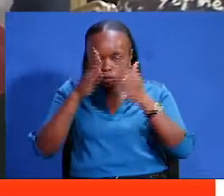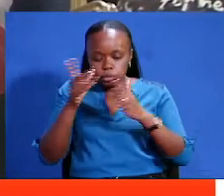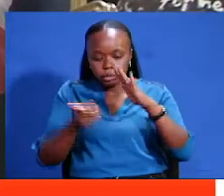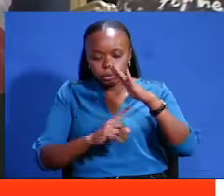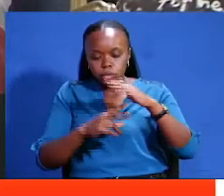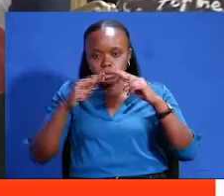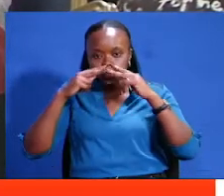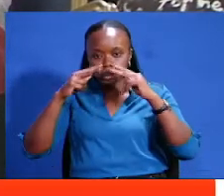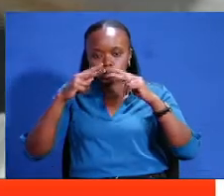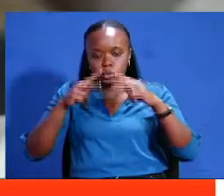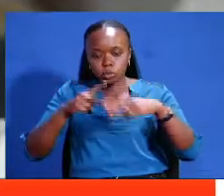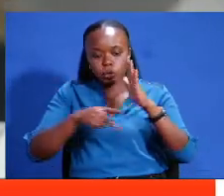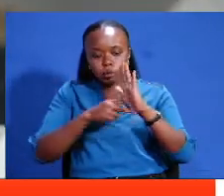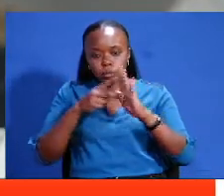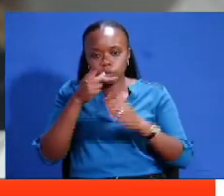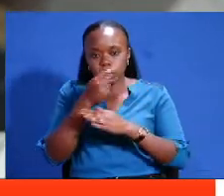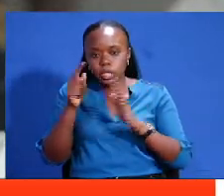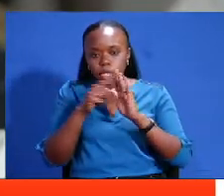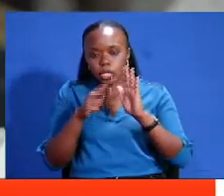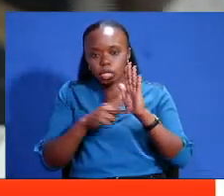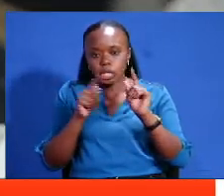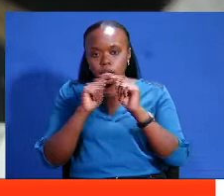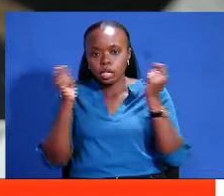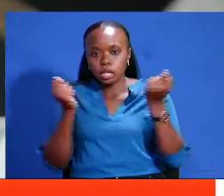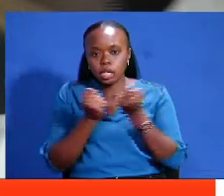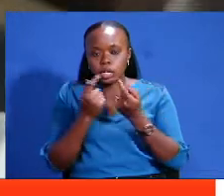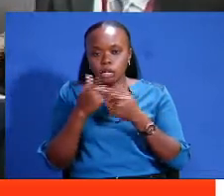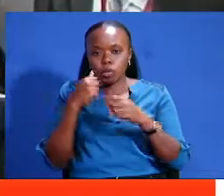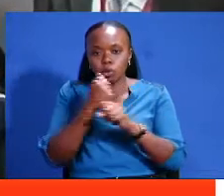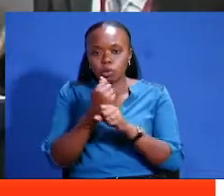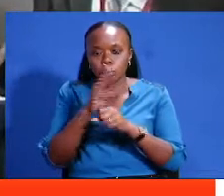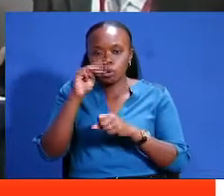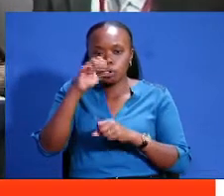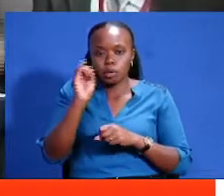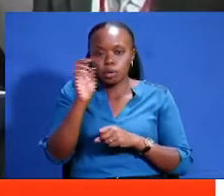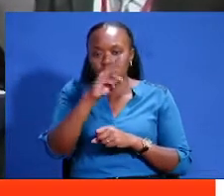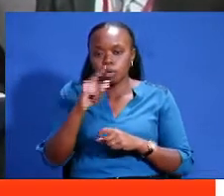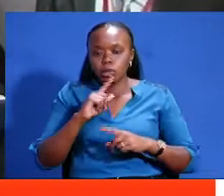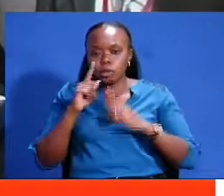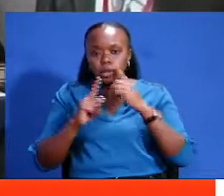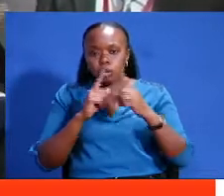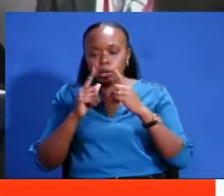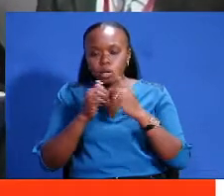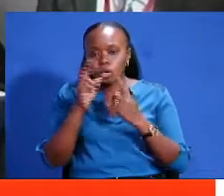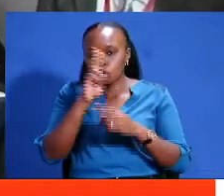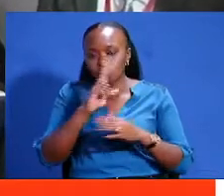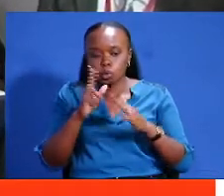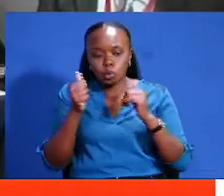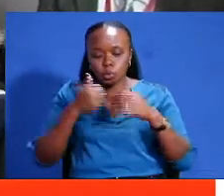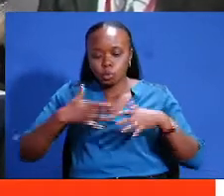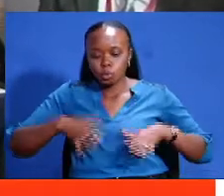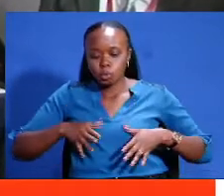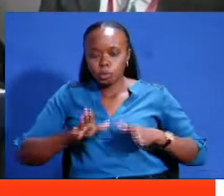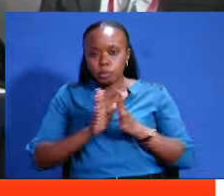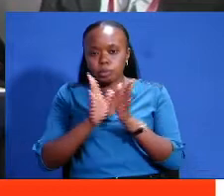the Peace Ambassadors Program, the program team coordinator, Ms. Joyce Wandabwa, said that the youth were